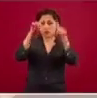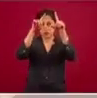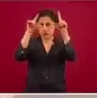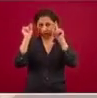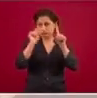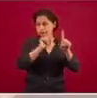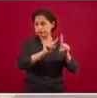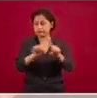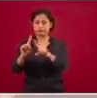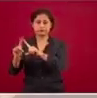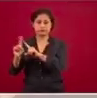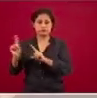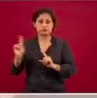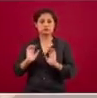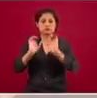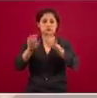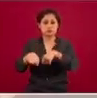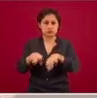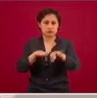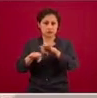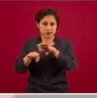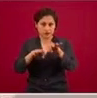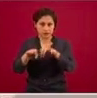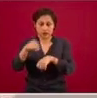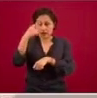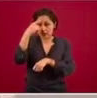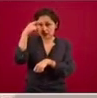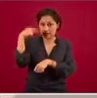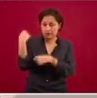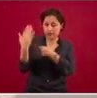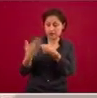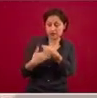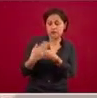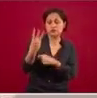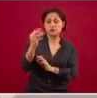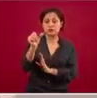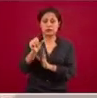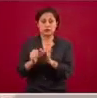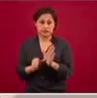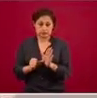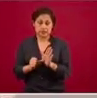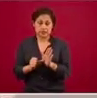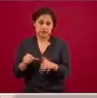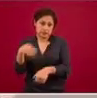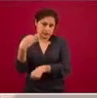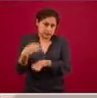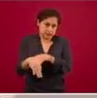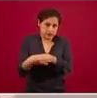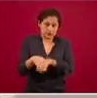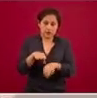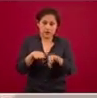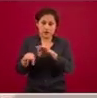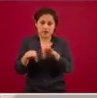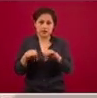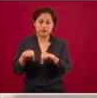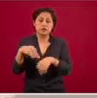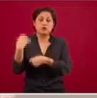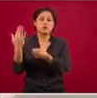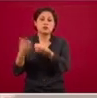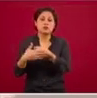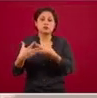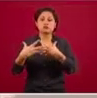In the IMSS case, all of the doctors, nurses, and personnel that is being hired for the following 3 months of this